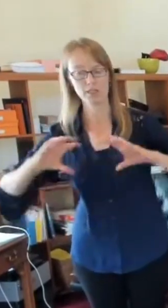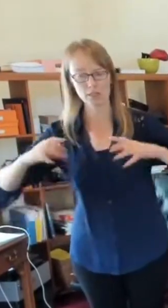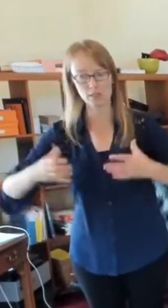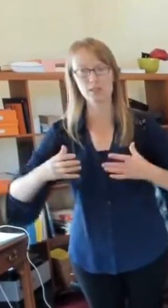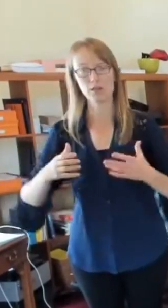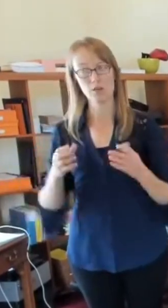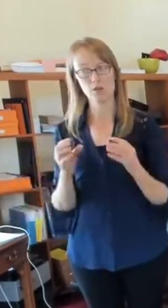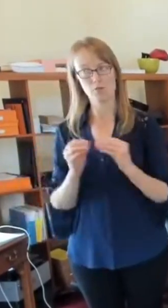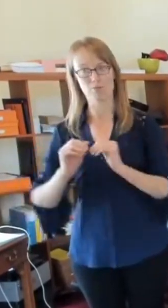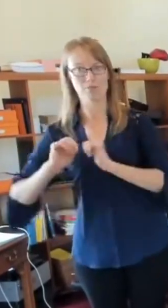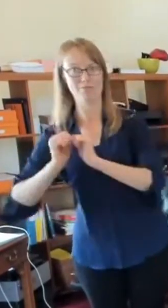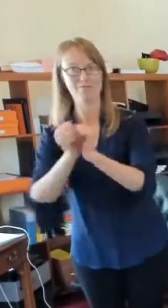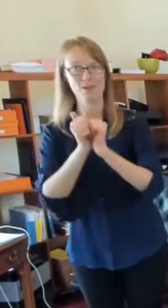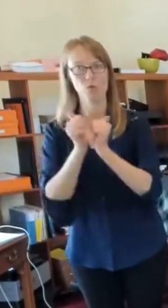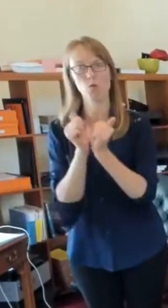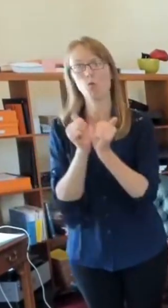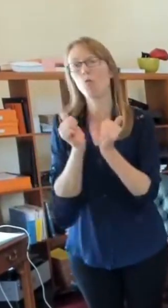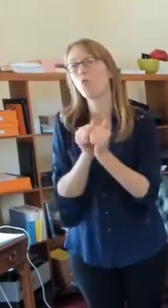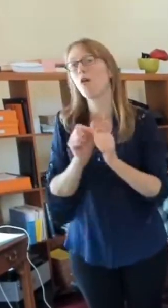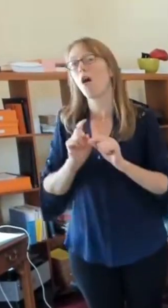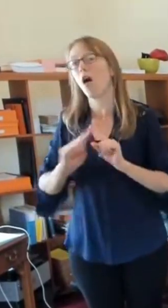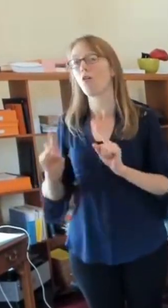which is who we are primarily competing with.